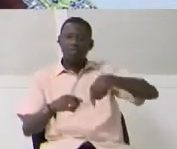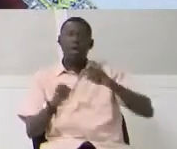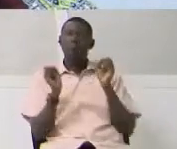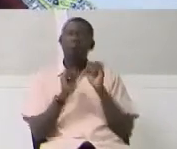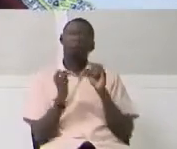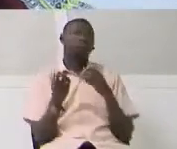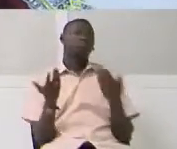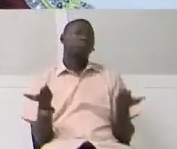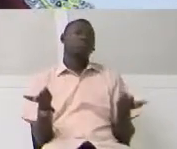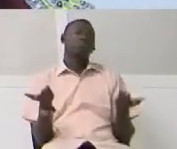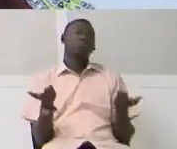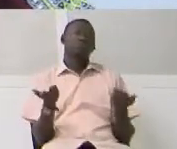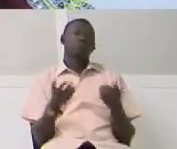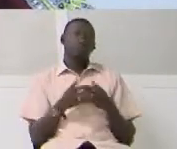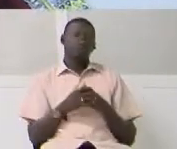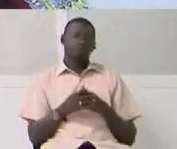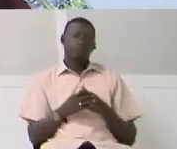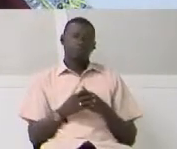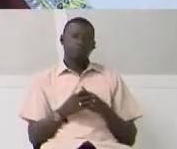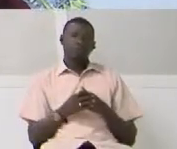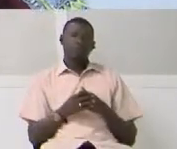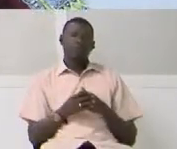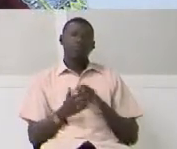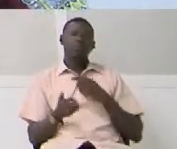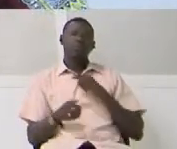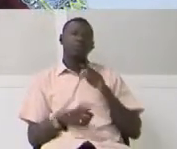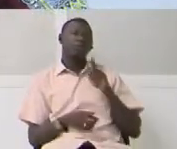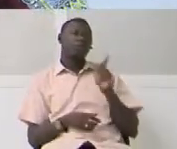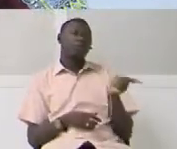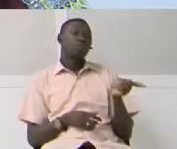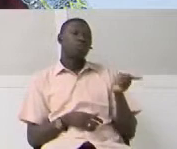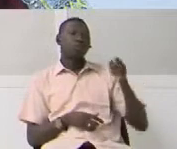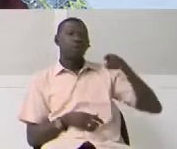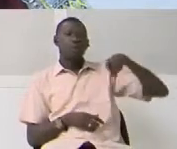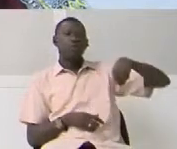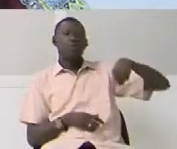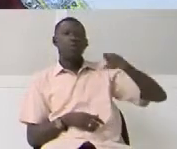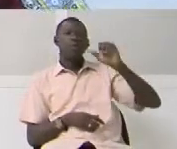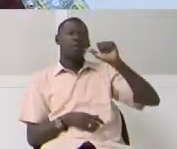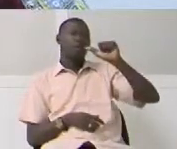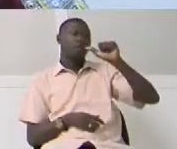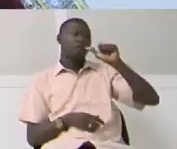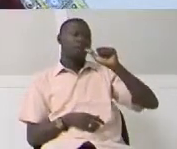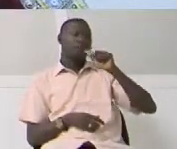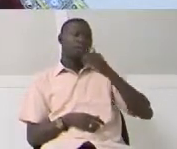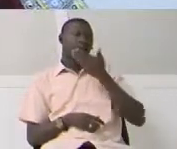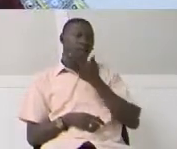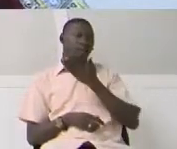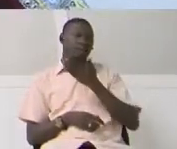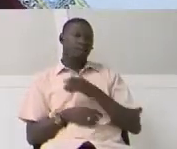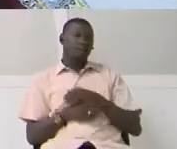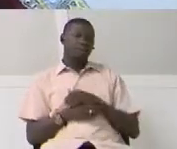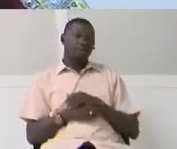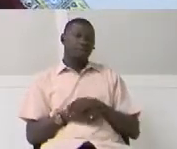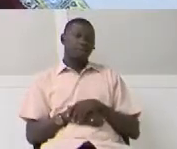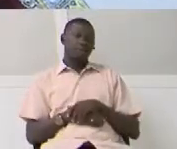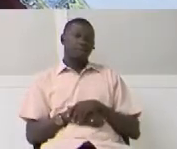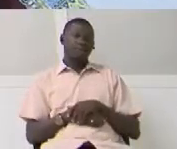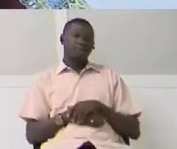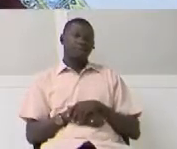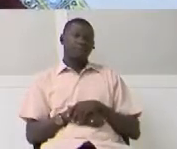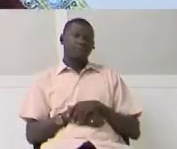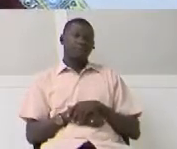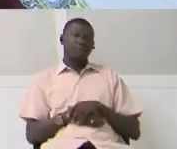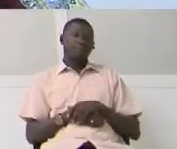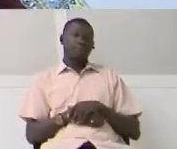country. So port authority, the port authority, the vessel we move on out sea, mangi